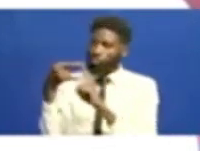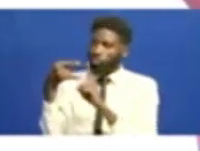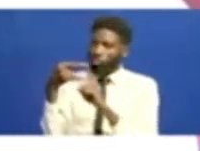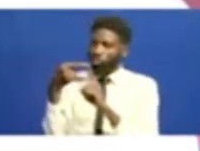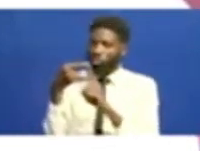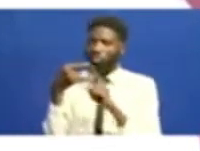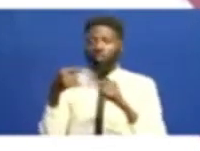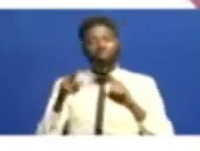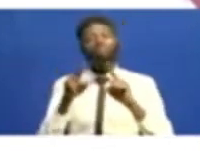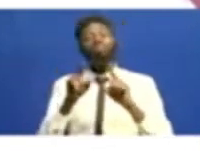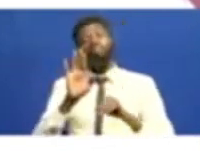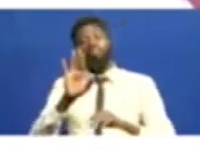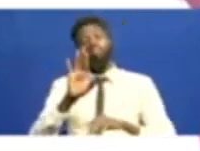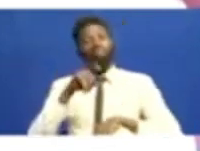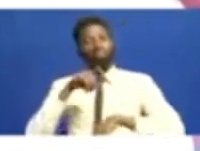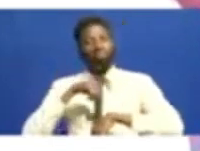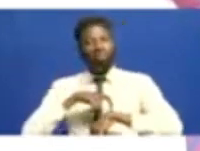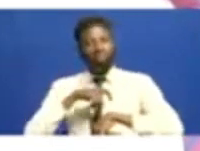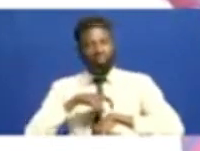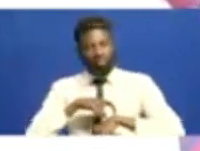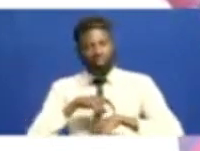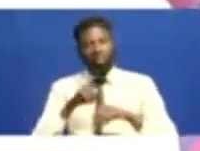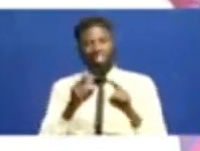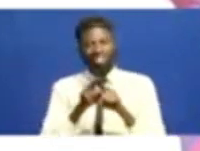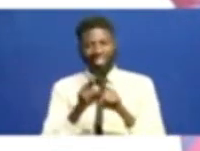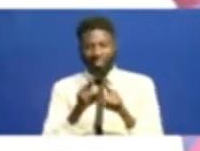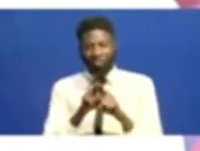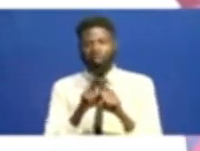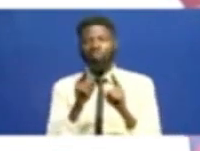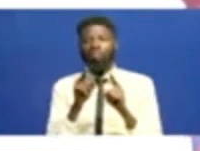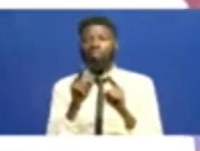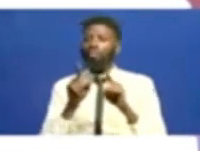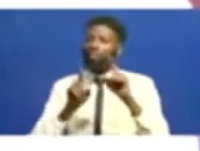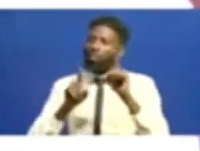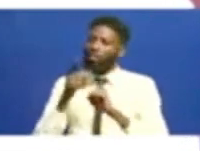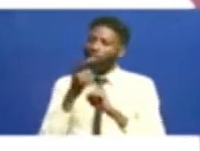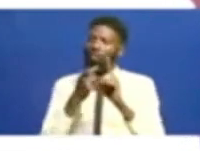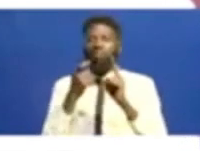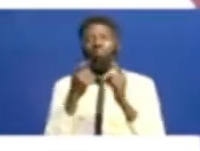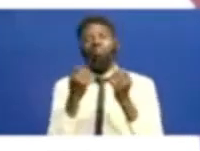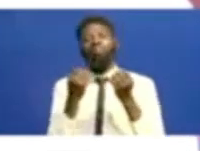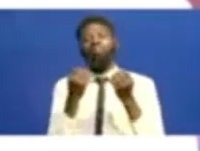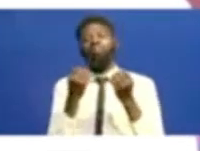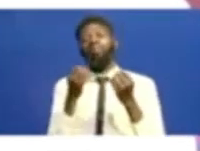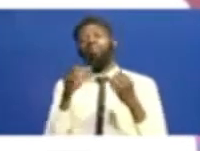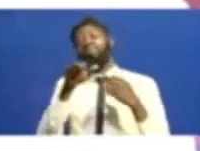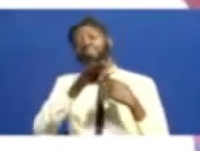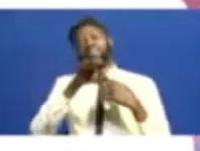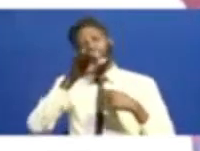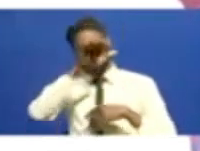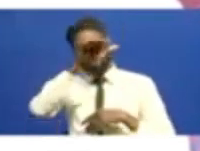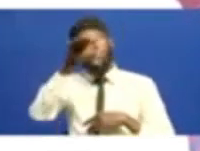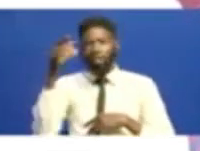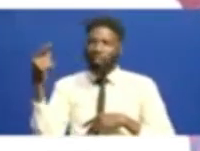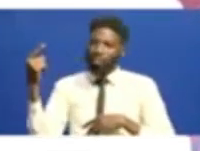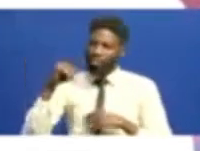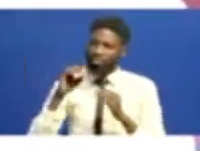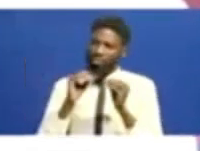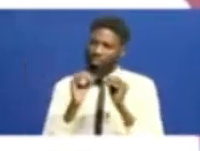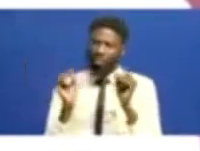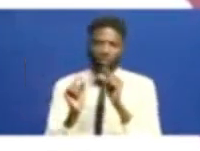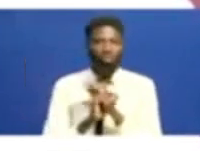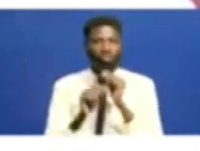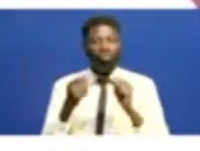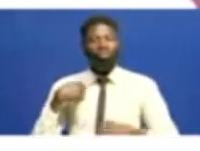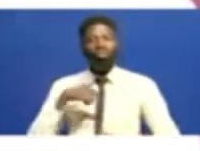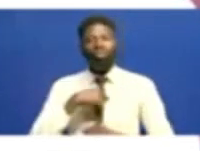have sacrificed their time and traveled from different parts of the country to have an emergency meeting so that we can facilitate these